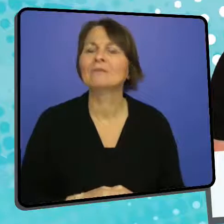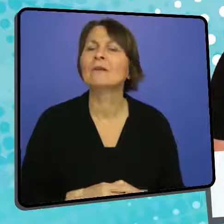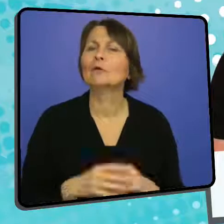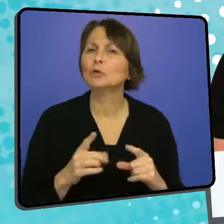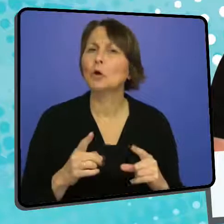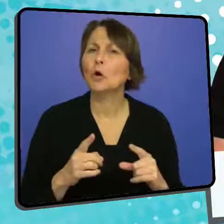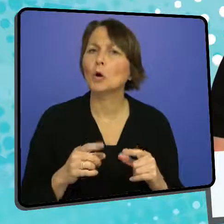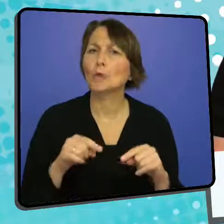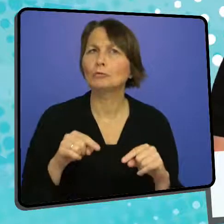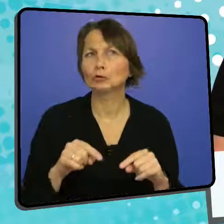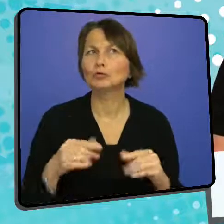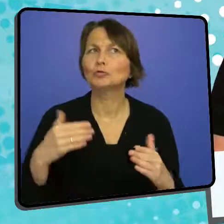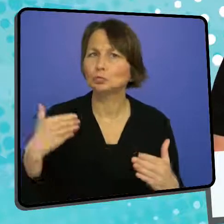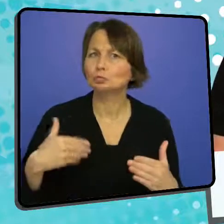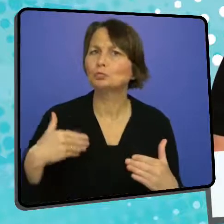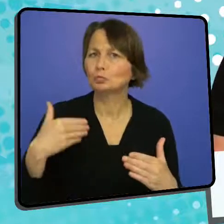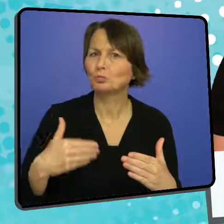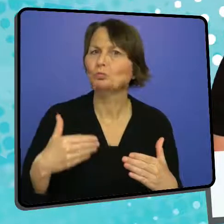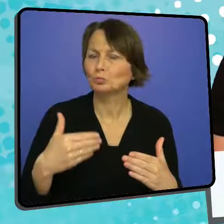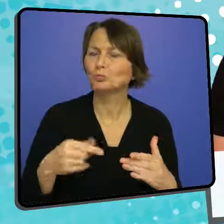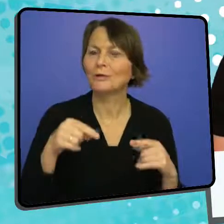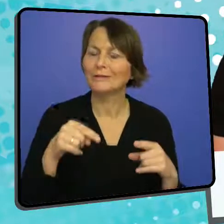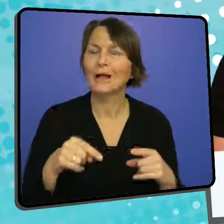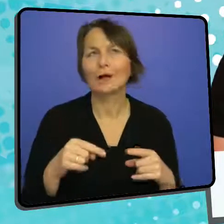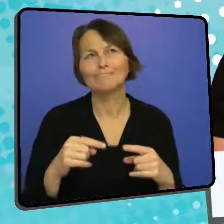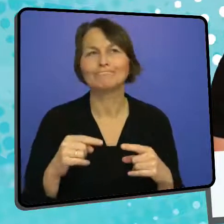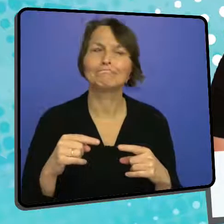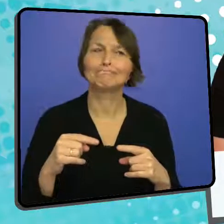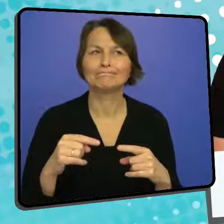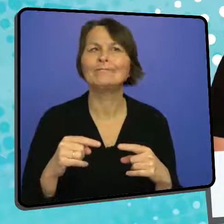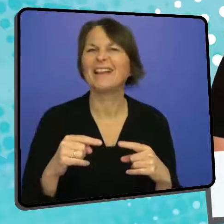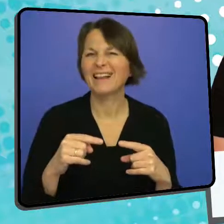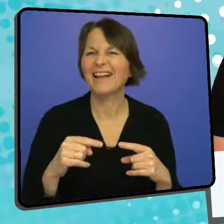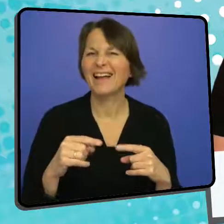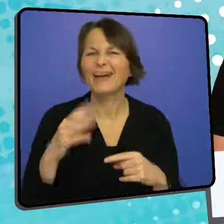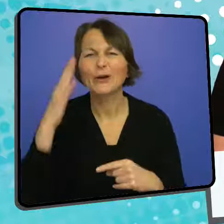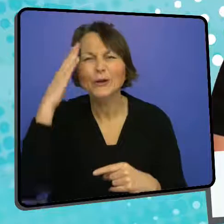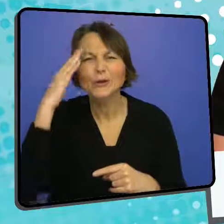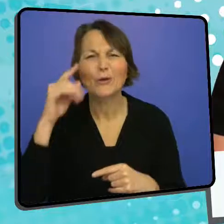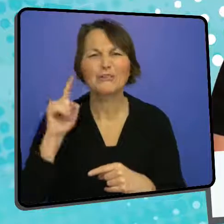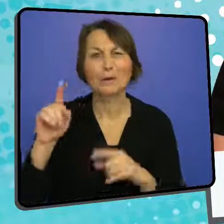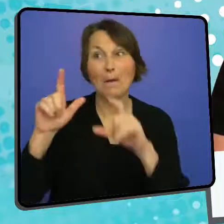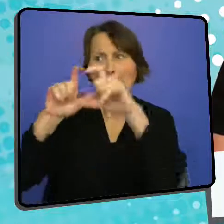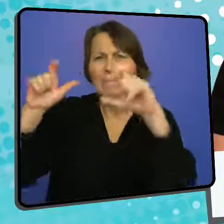doing more traditional business analytics and business